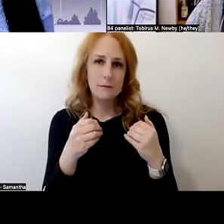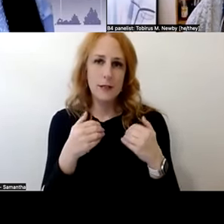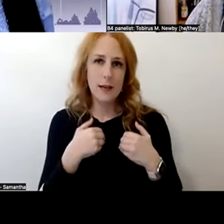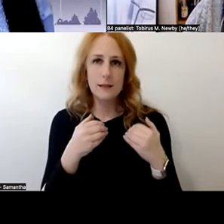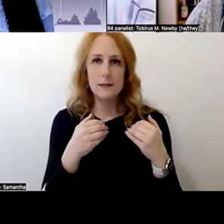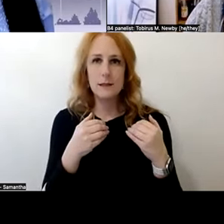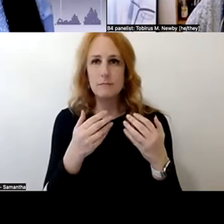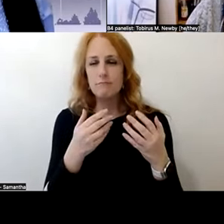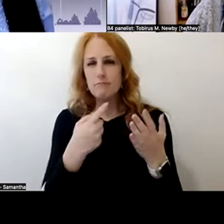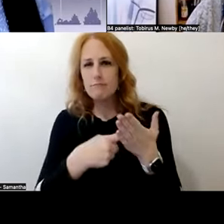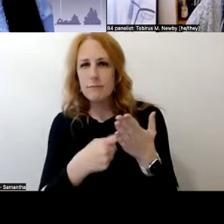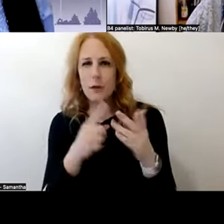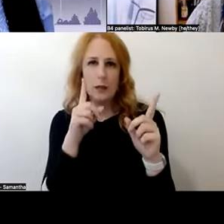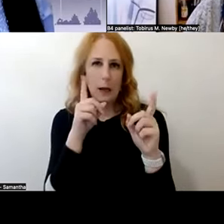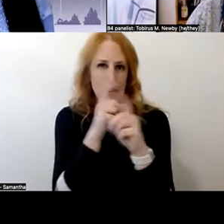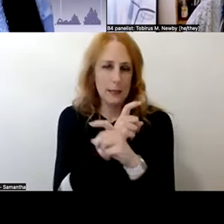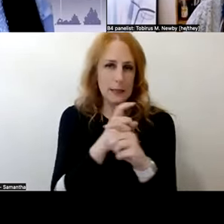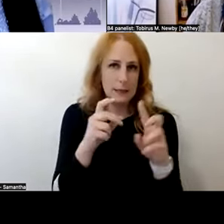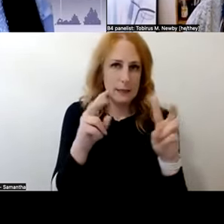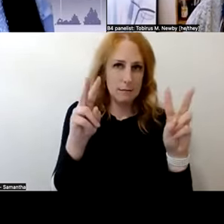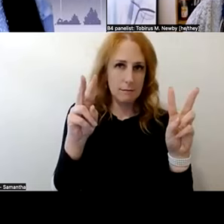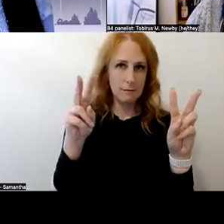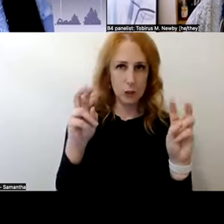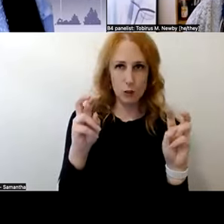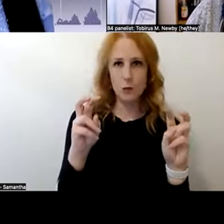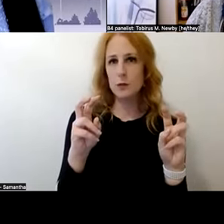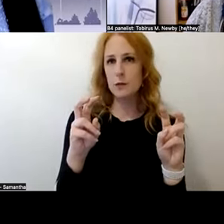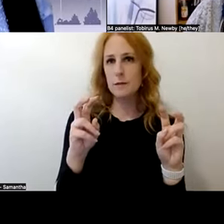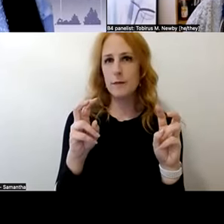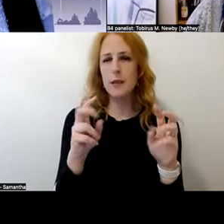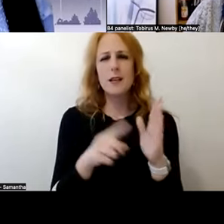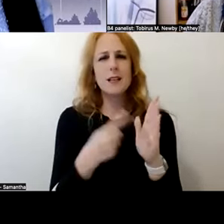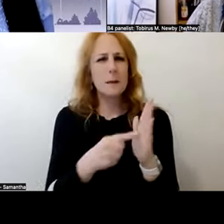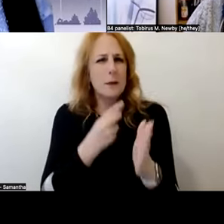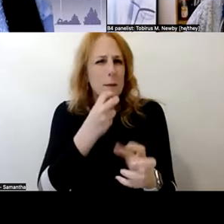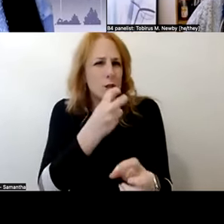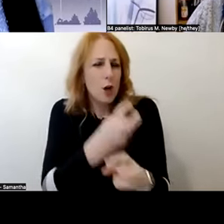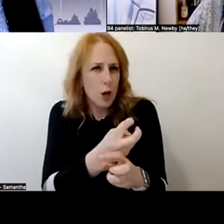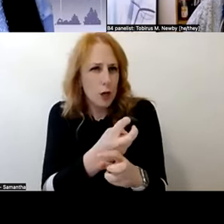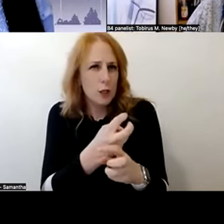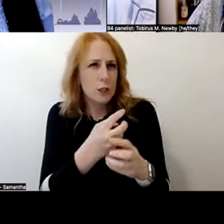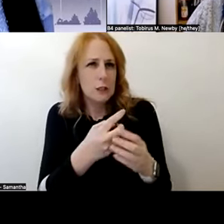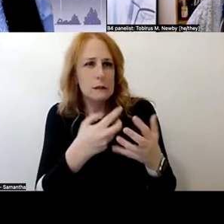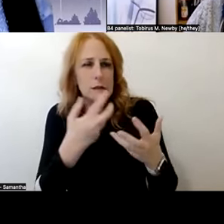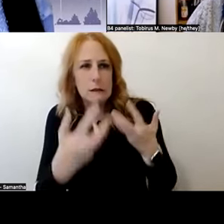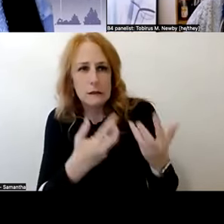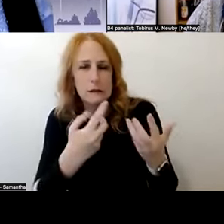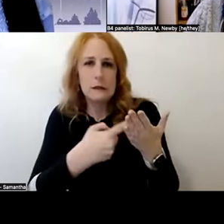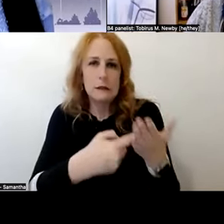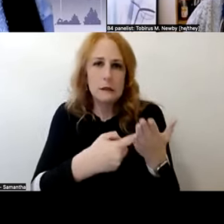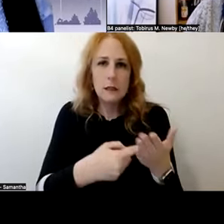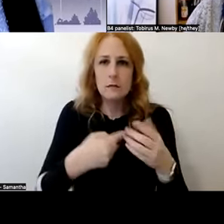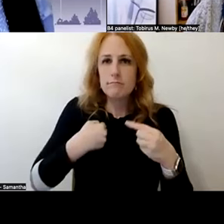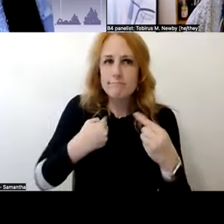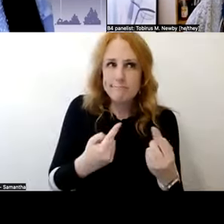again. And that has felt hard to entertain over the past couple of years because of the pandemic, in the sense that, you know, I can at least speak